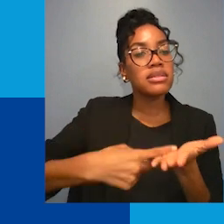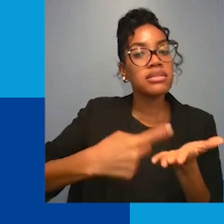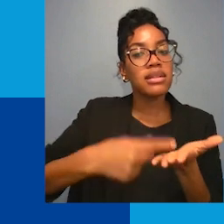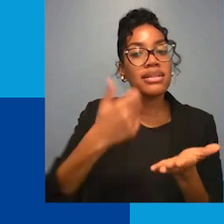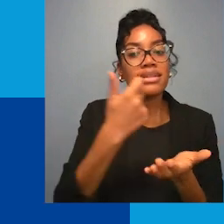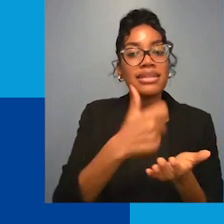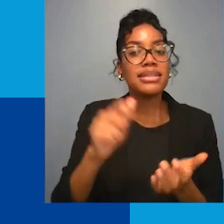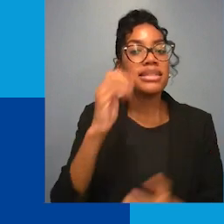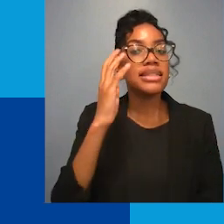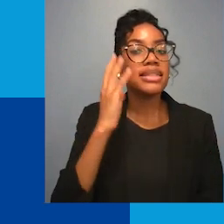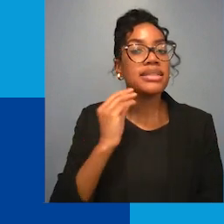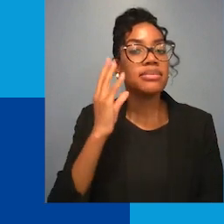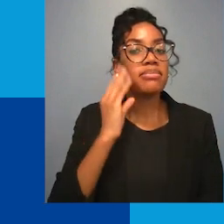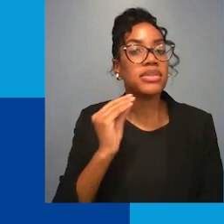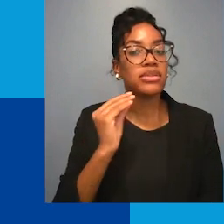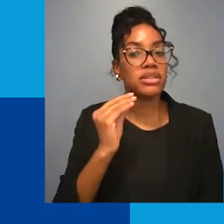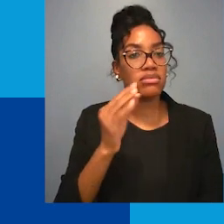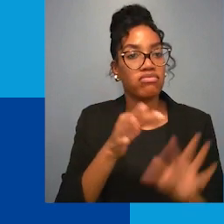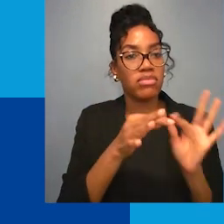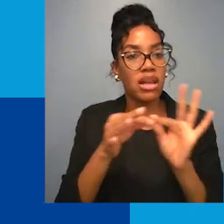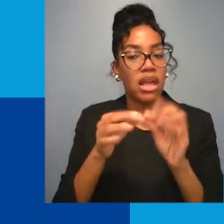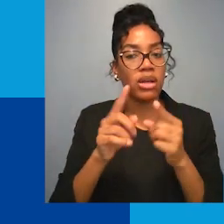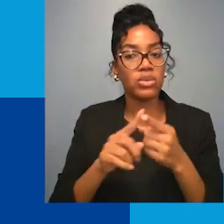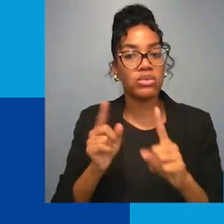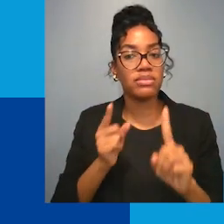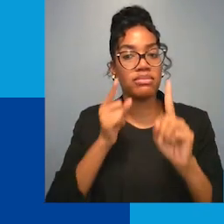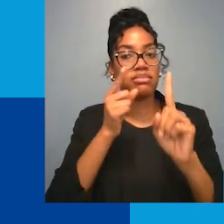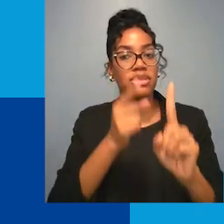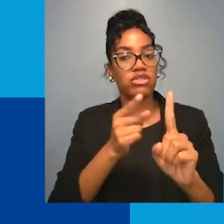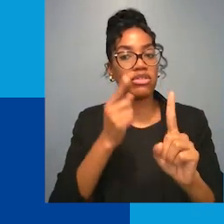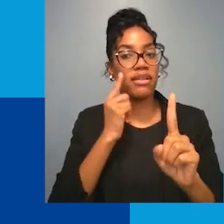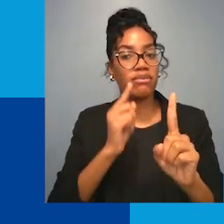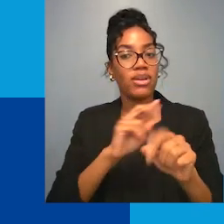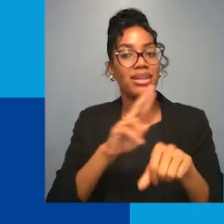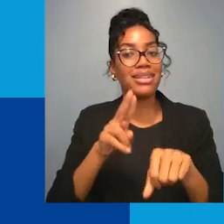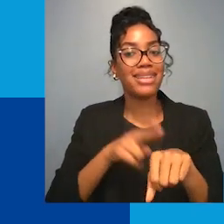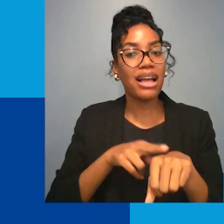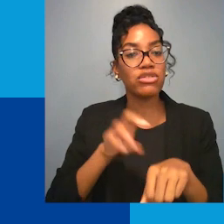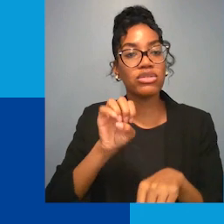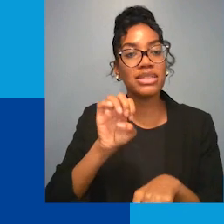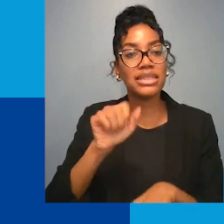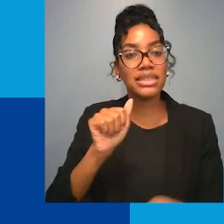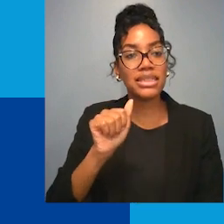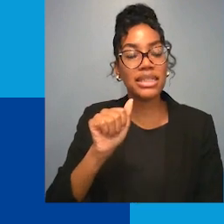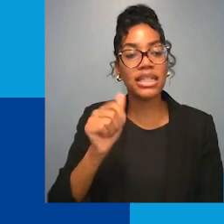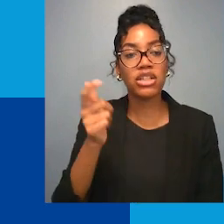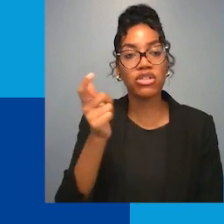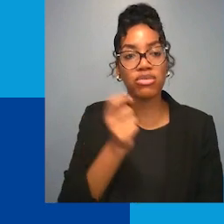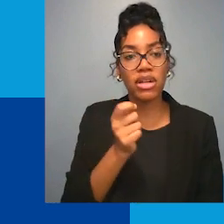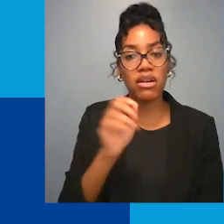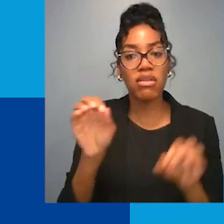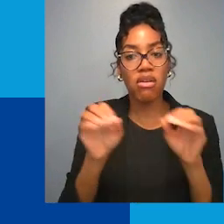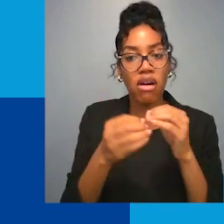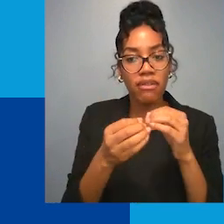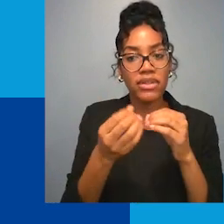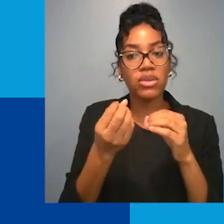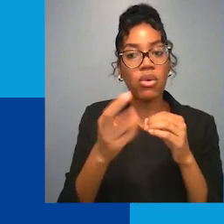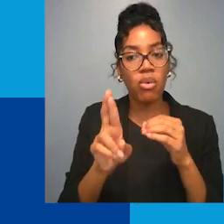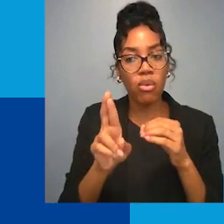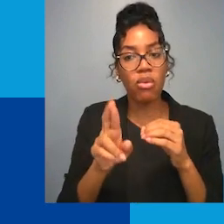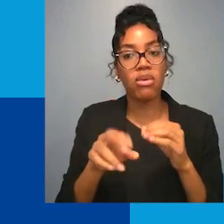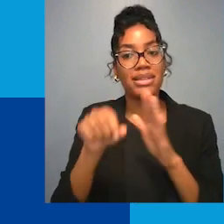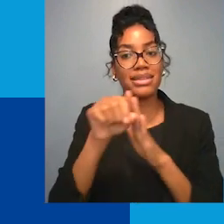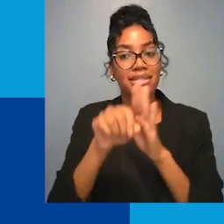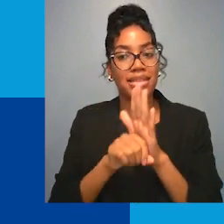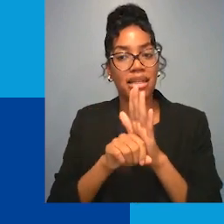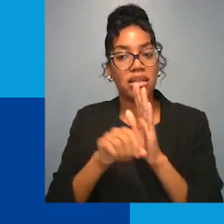or relating to the mission of the National Sea Grant Office or the State Sea Grant Program, emphasizing, if relevant, experience with extending and